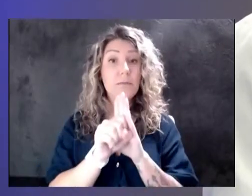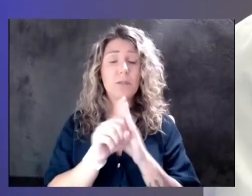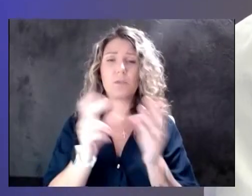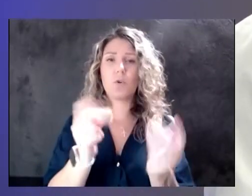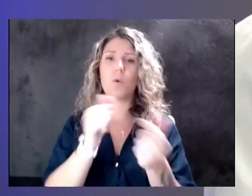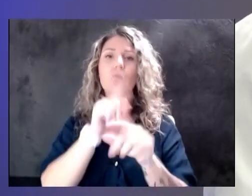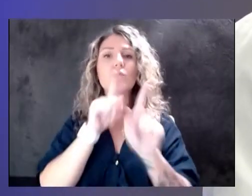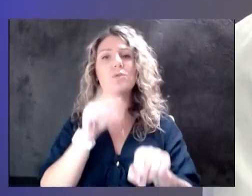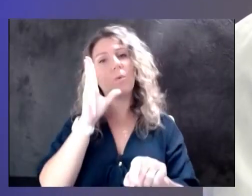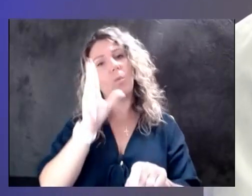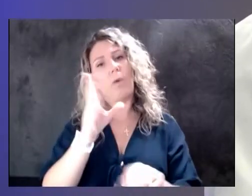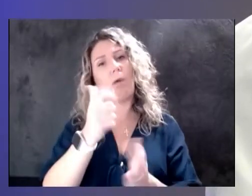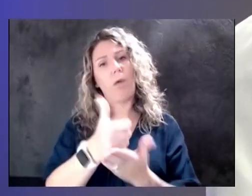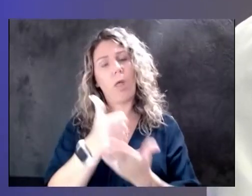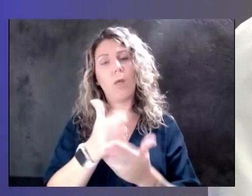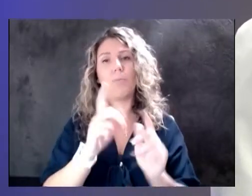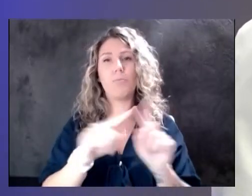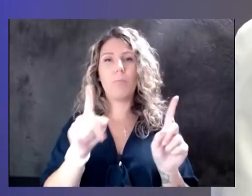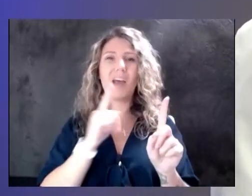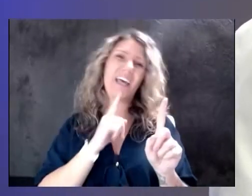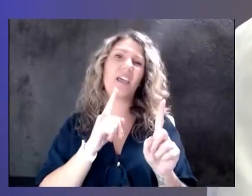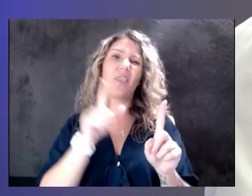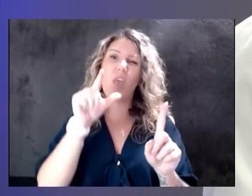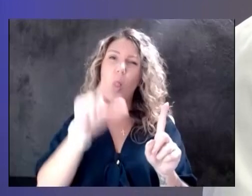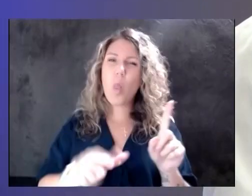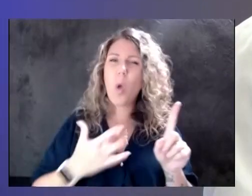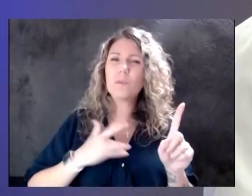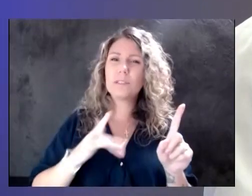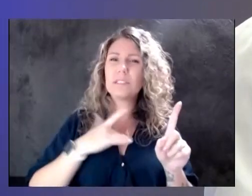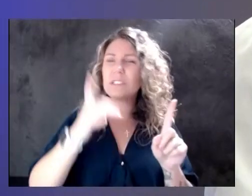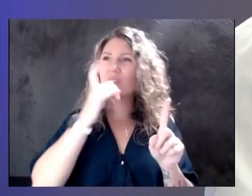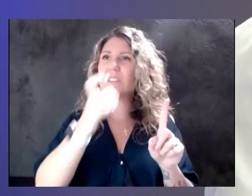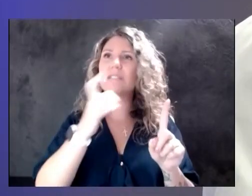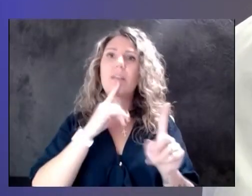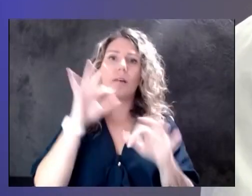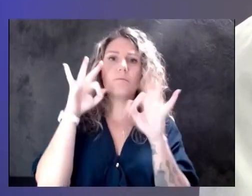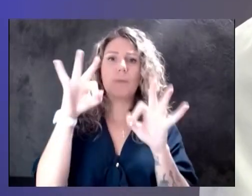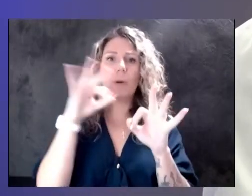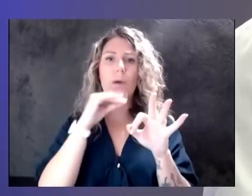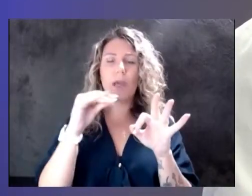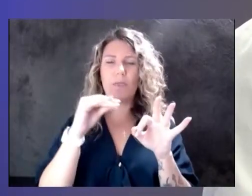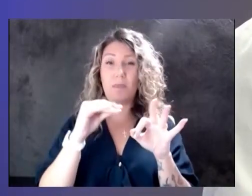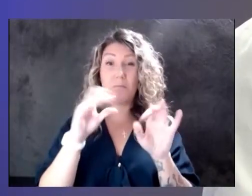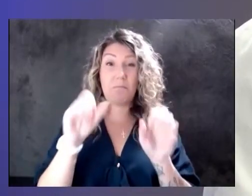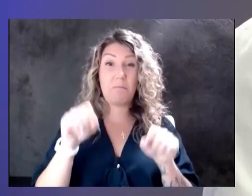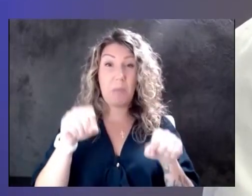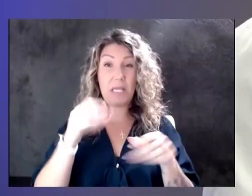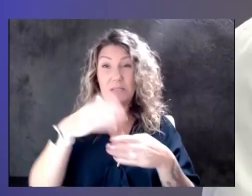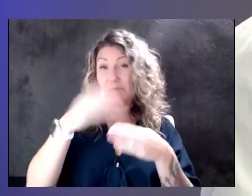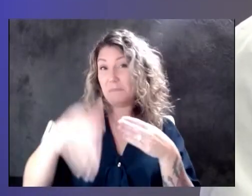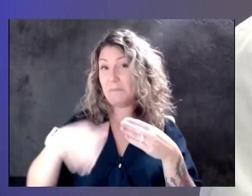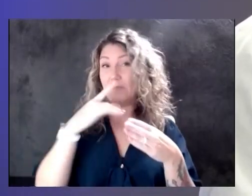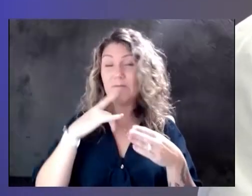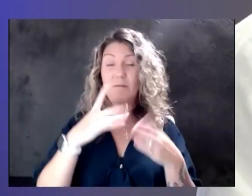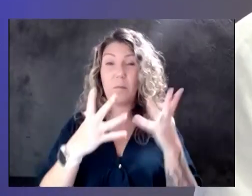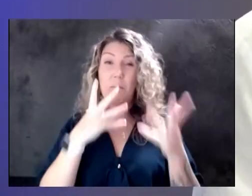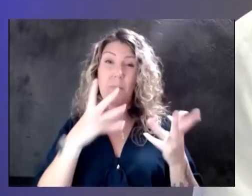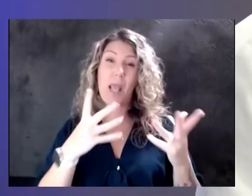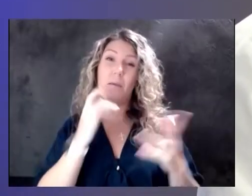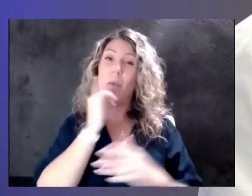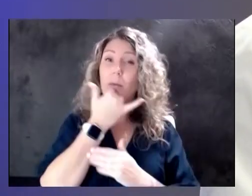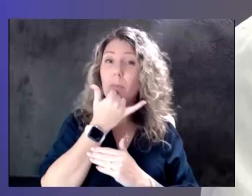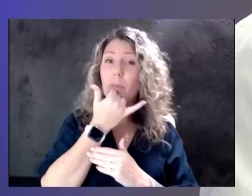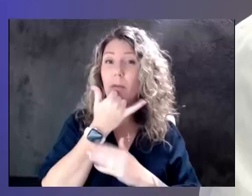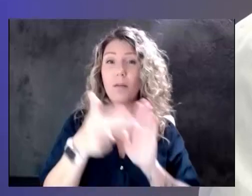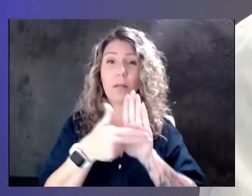think that given the low sensitivity and just the potential ramifications of missing a case, I would recommend that if you